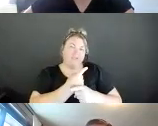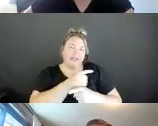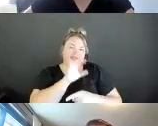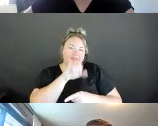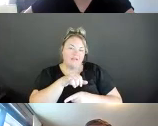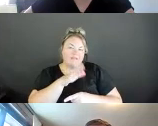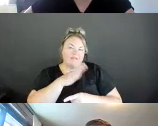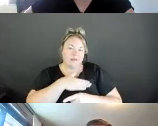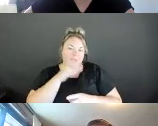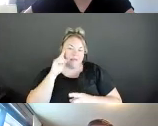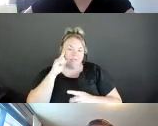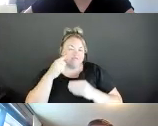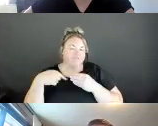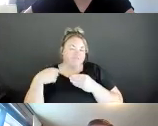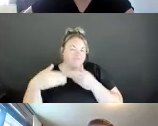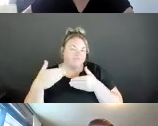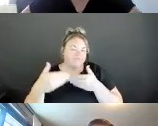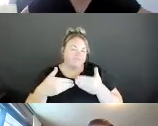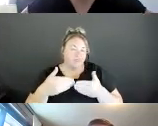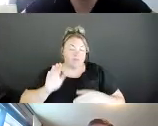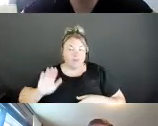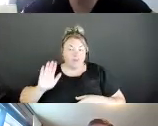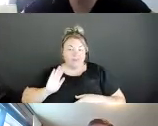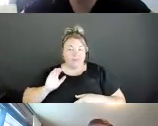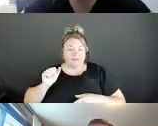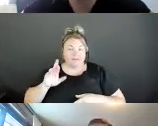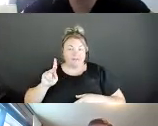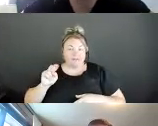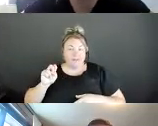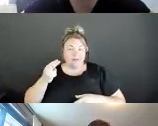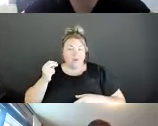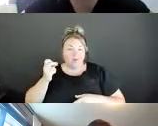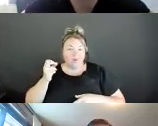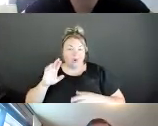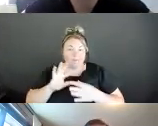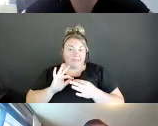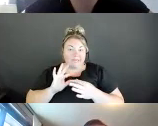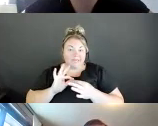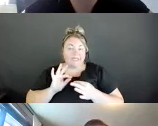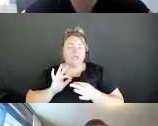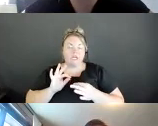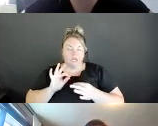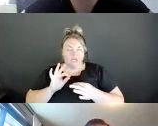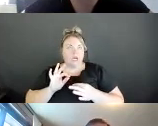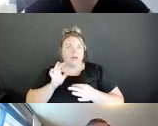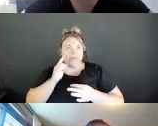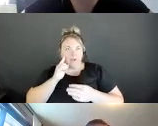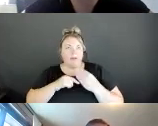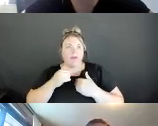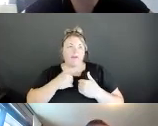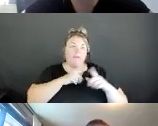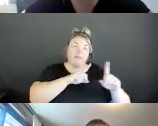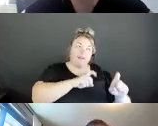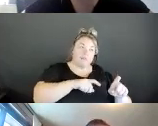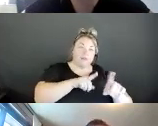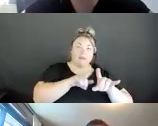was thinking about it. And at a previous stakeholder meeting, I was asked the question about having the assessment at the time of application. And I did